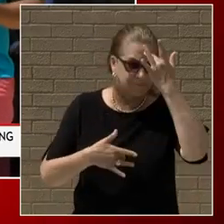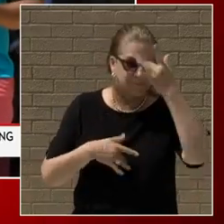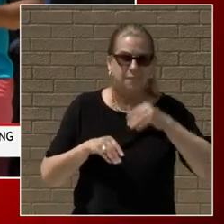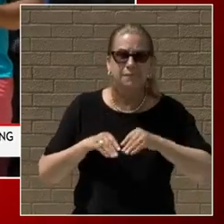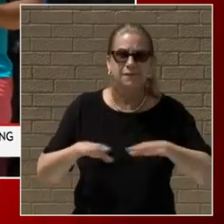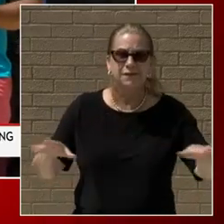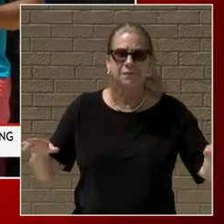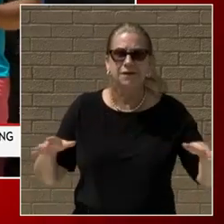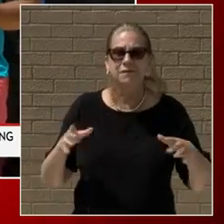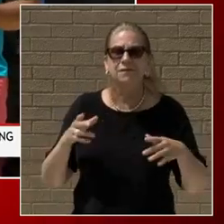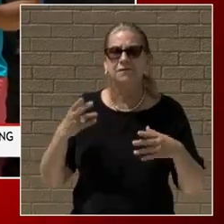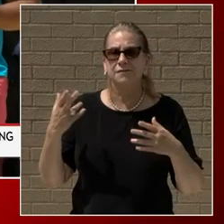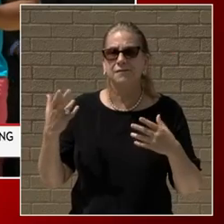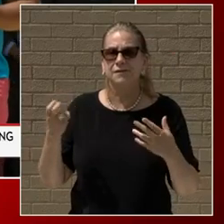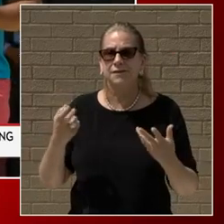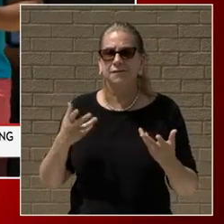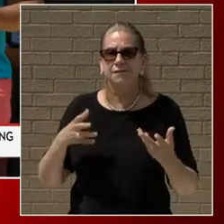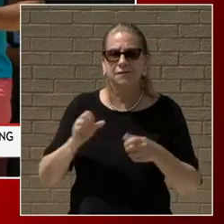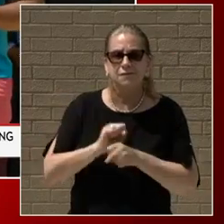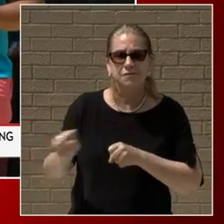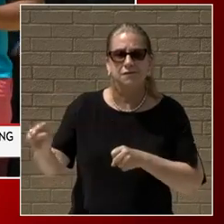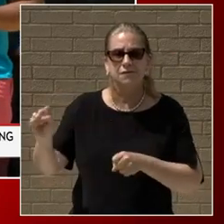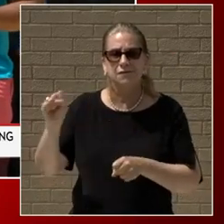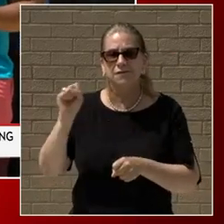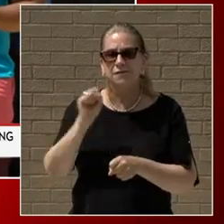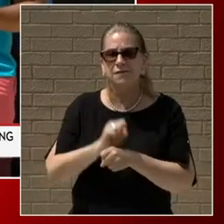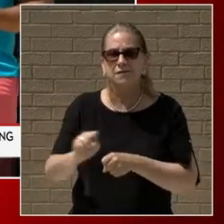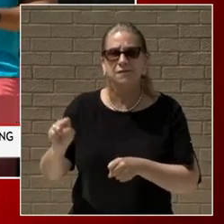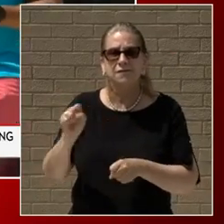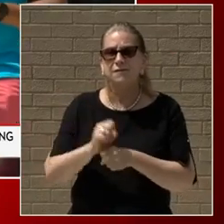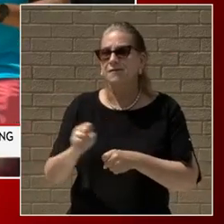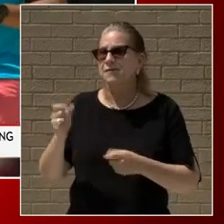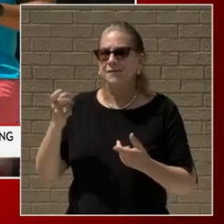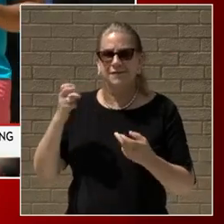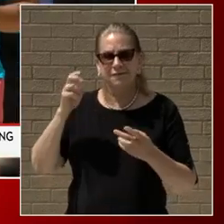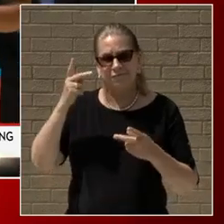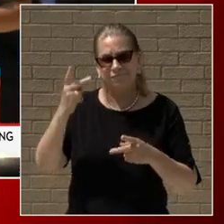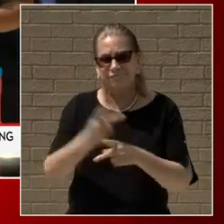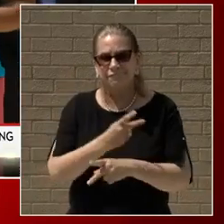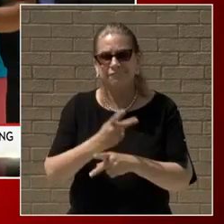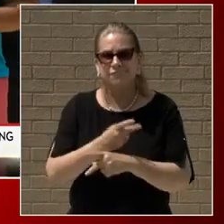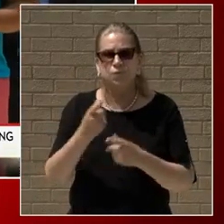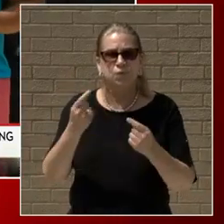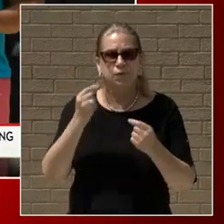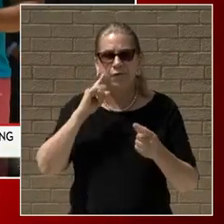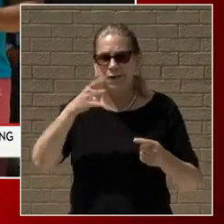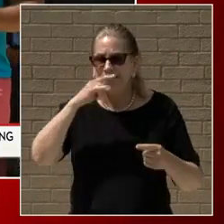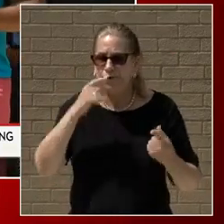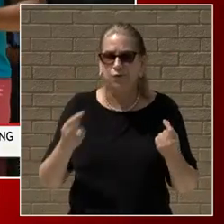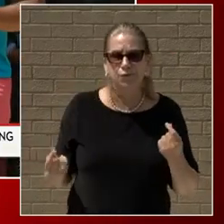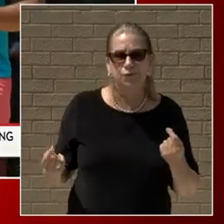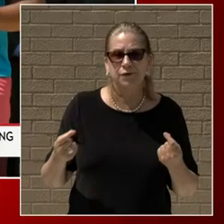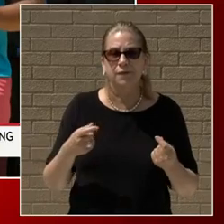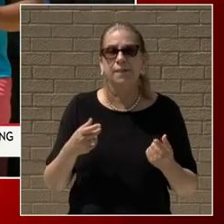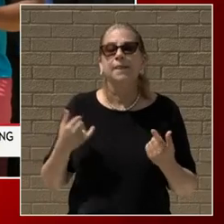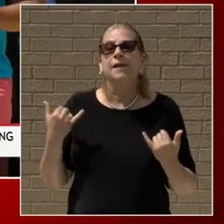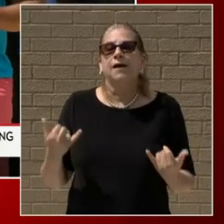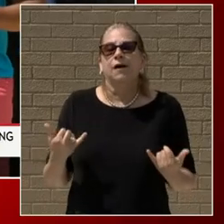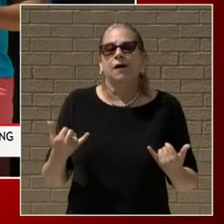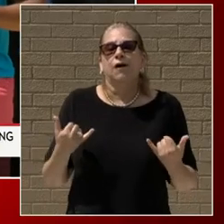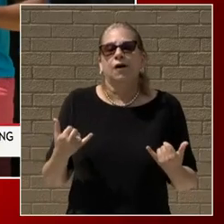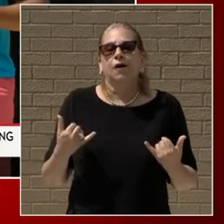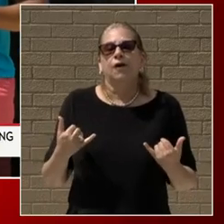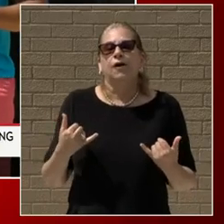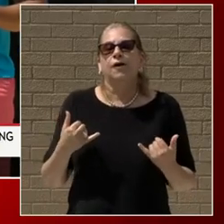person. When there was nothing else for kids to do, Parks and Recreation was open for